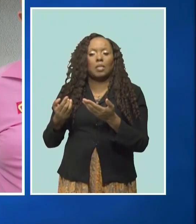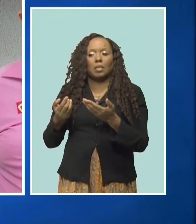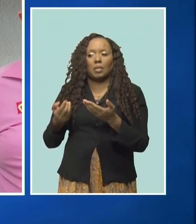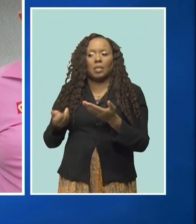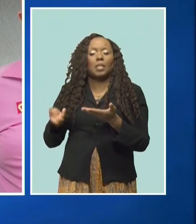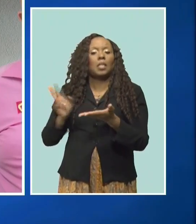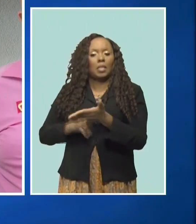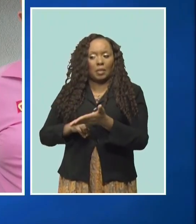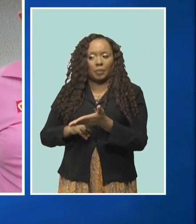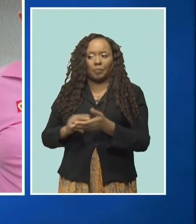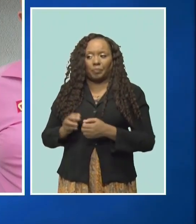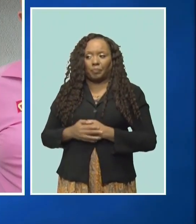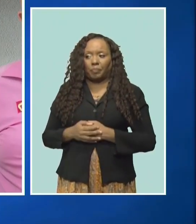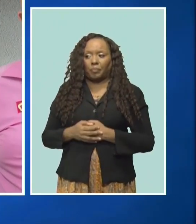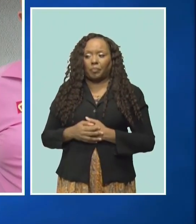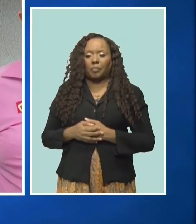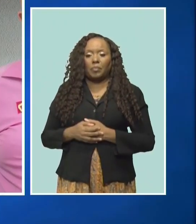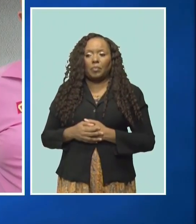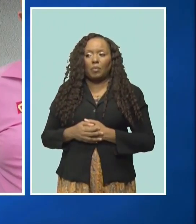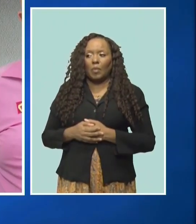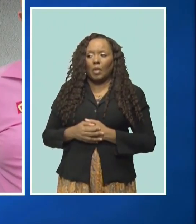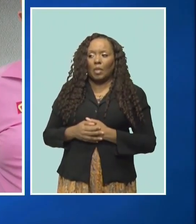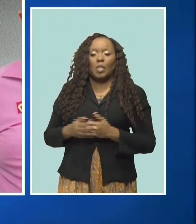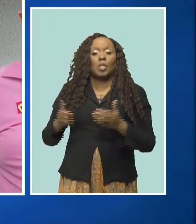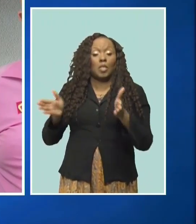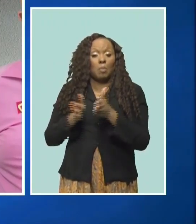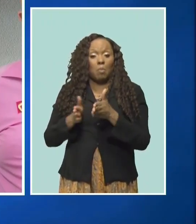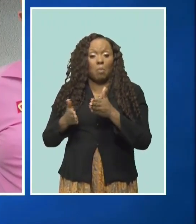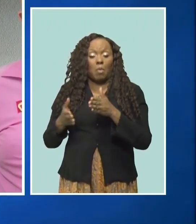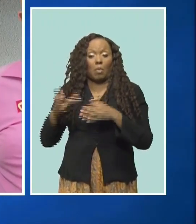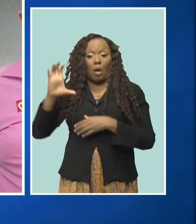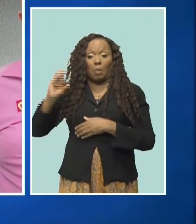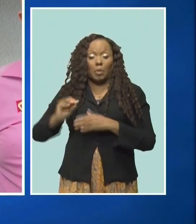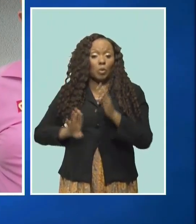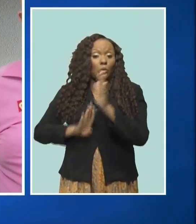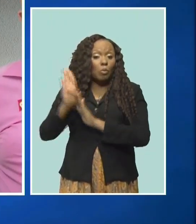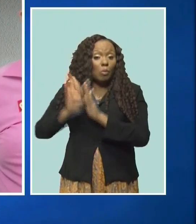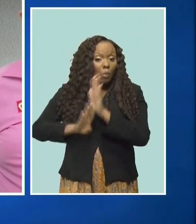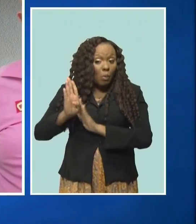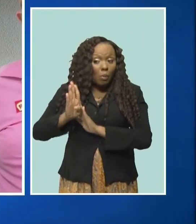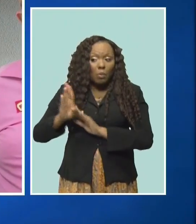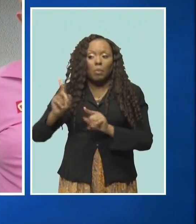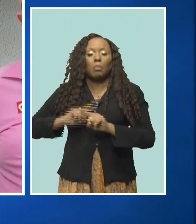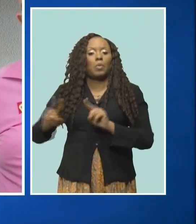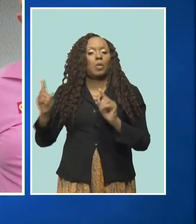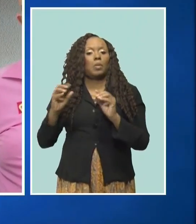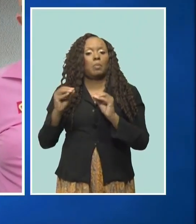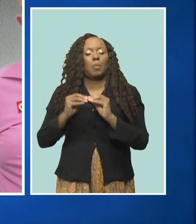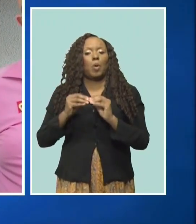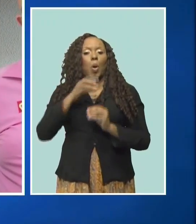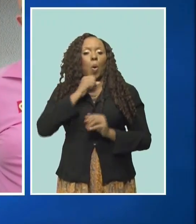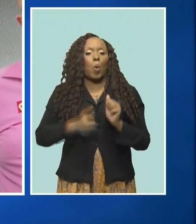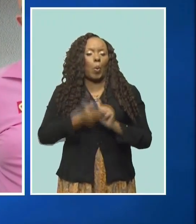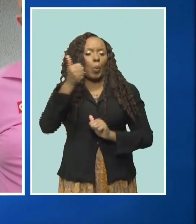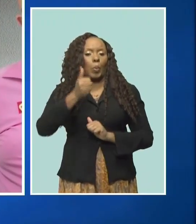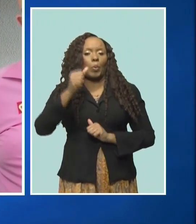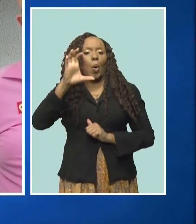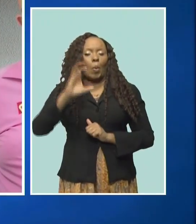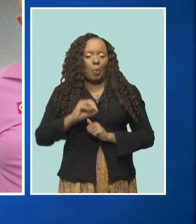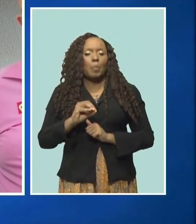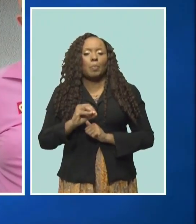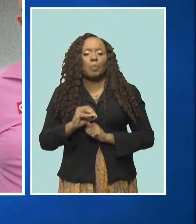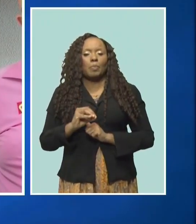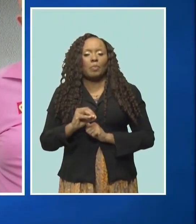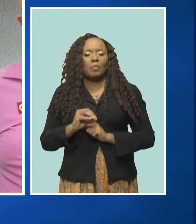small companies to grow and access new markets, but allow more mature companies to expand their